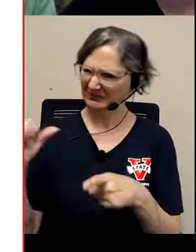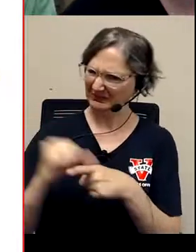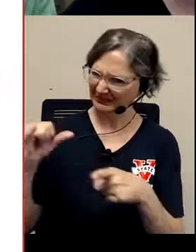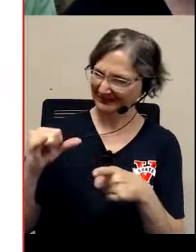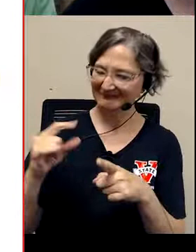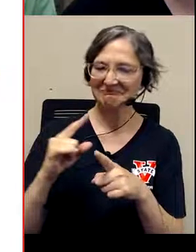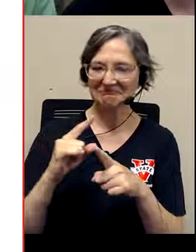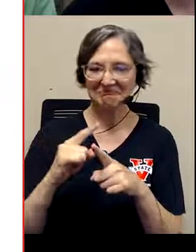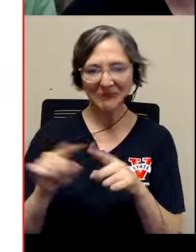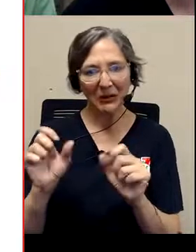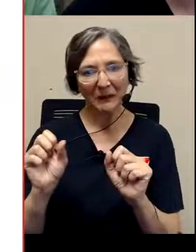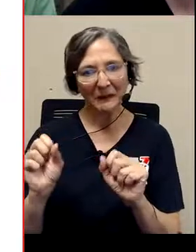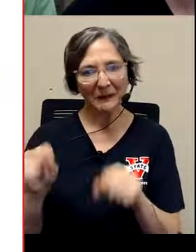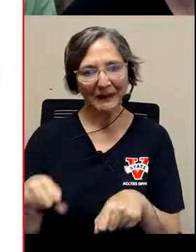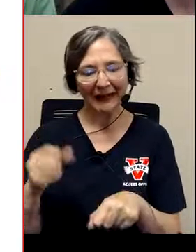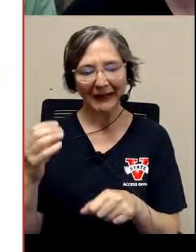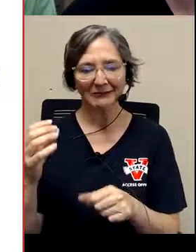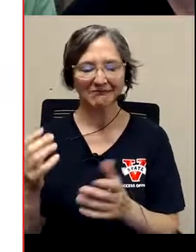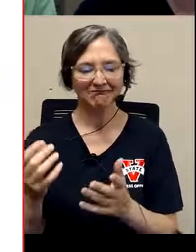it's not.